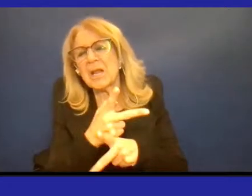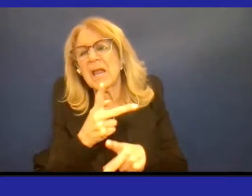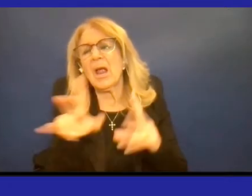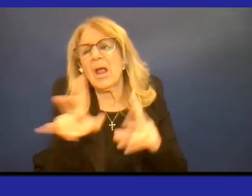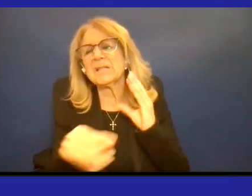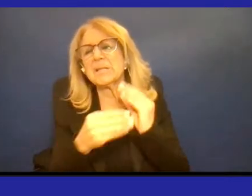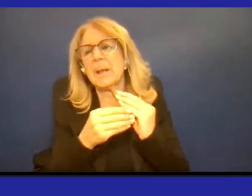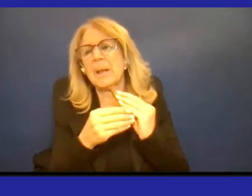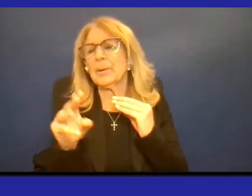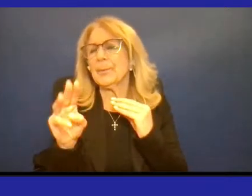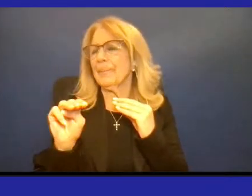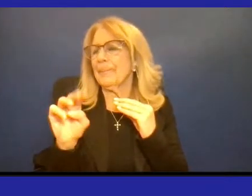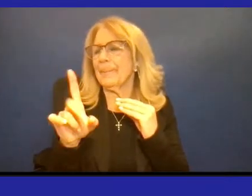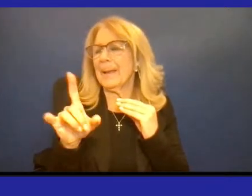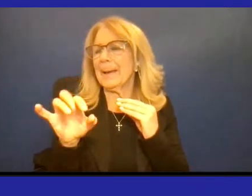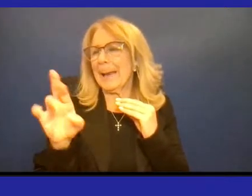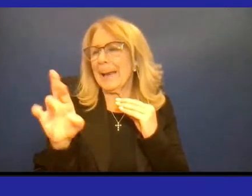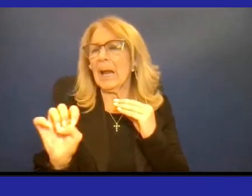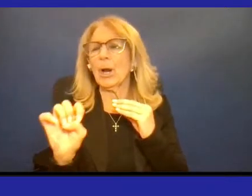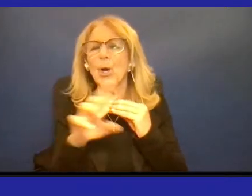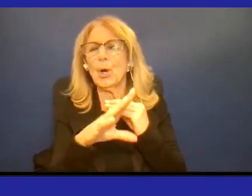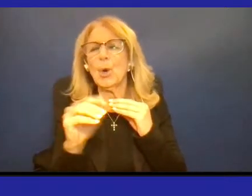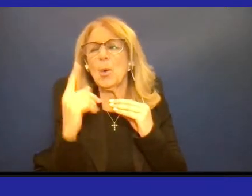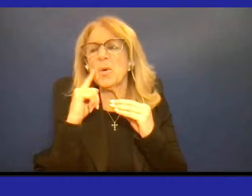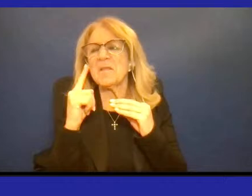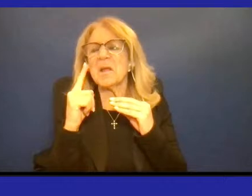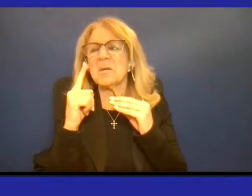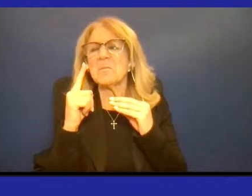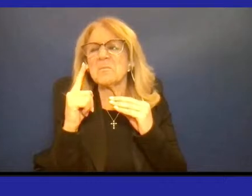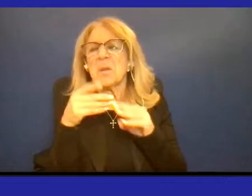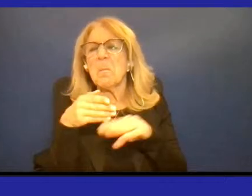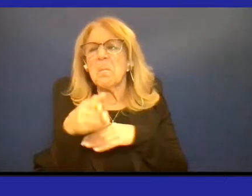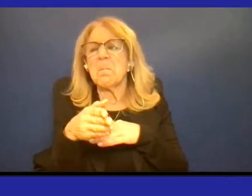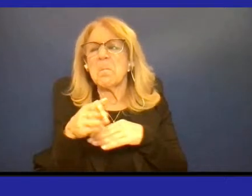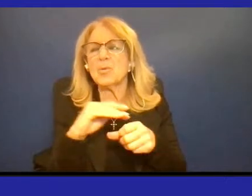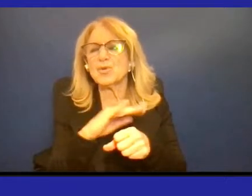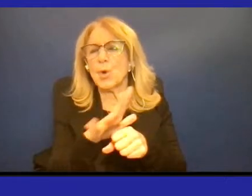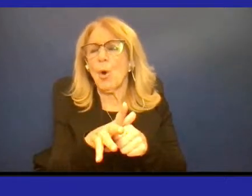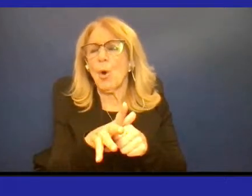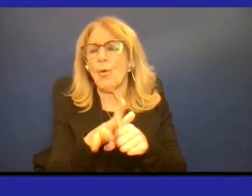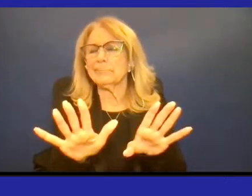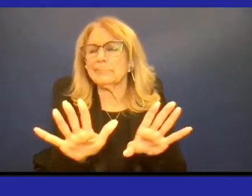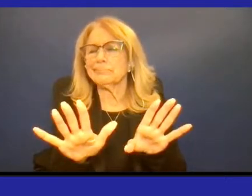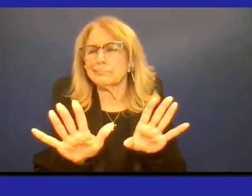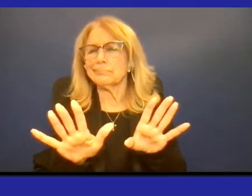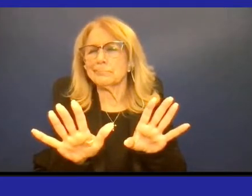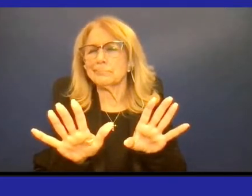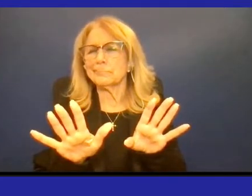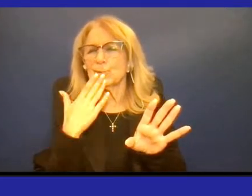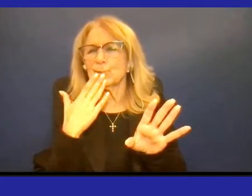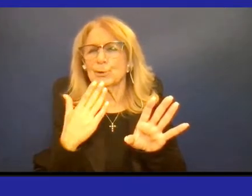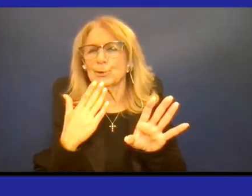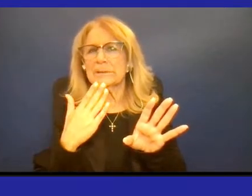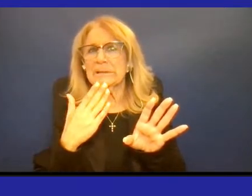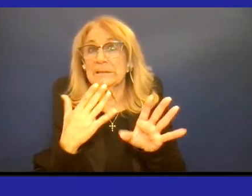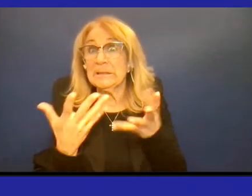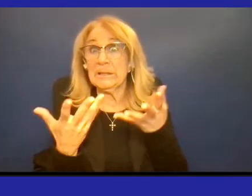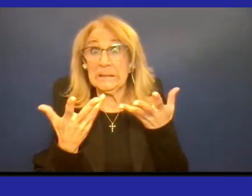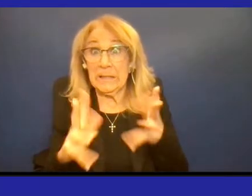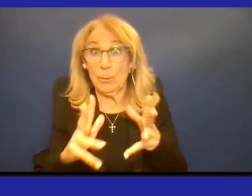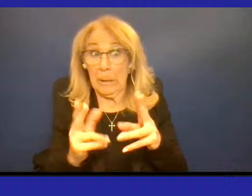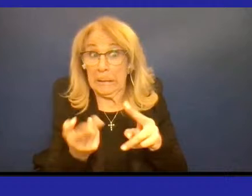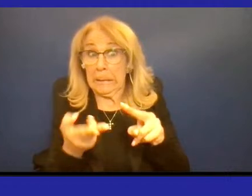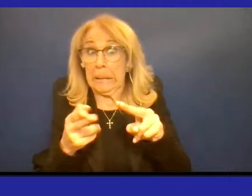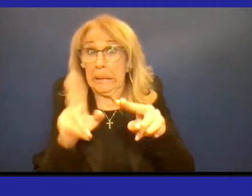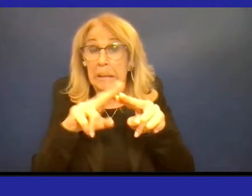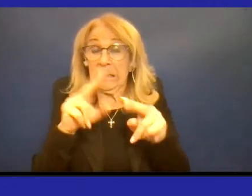we think this is a good post-COVID, Oh, good. kind of noise. Well, I know we were place. reluctant to raise the target too quickly because of the